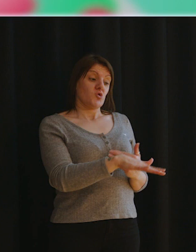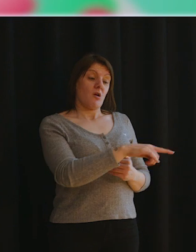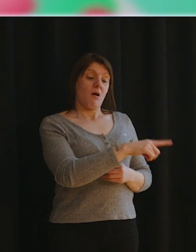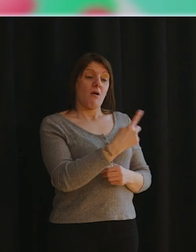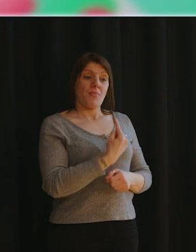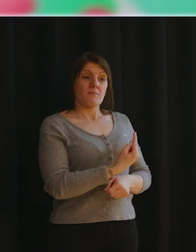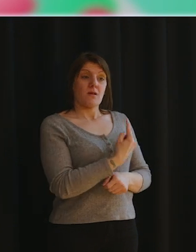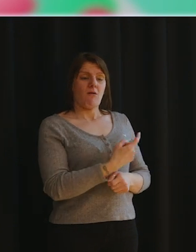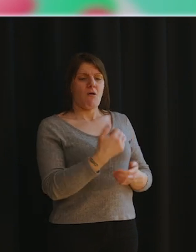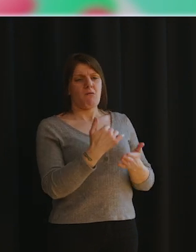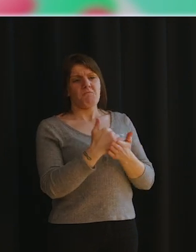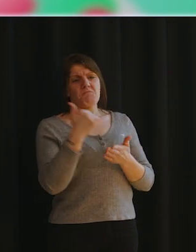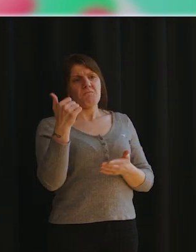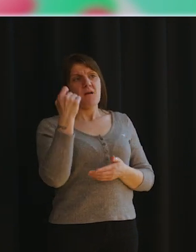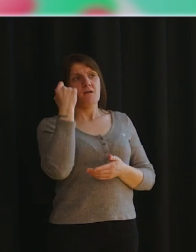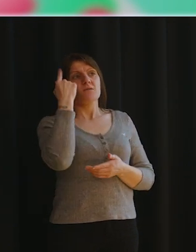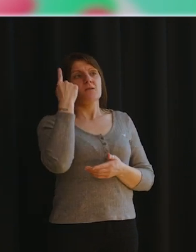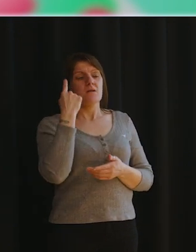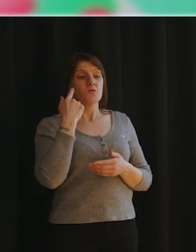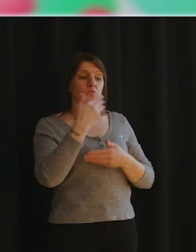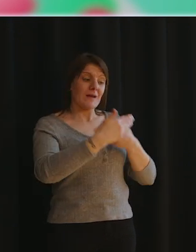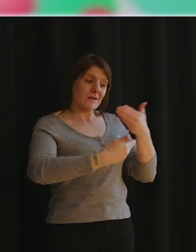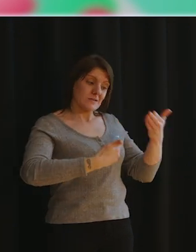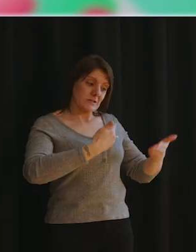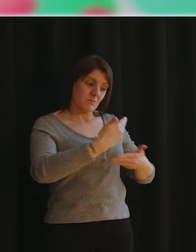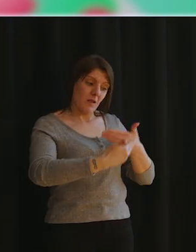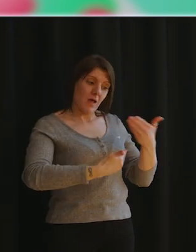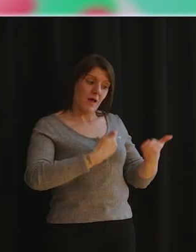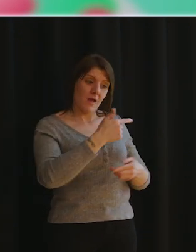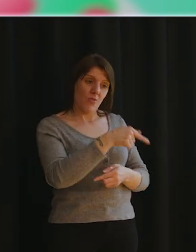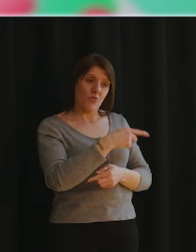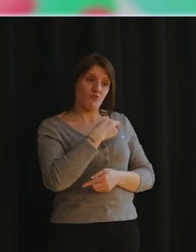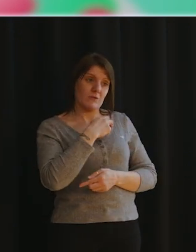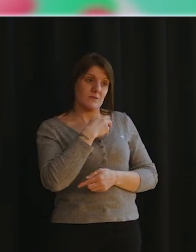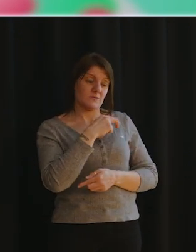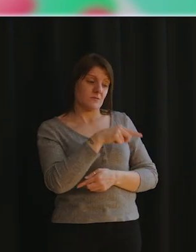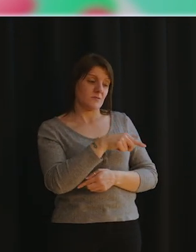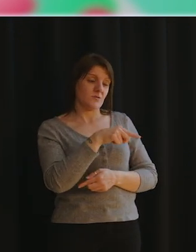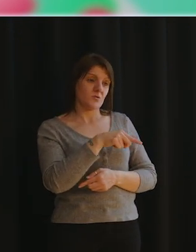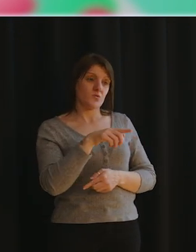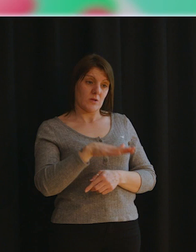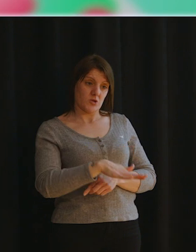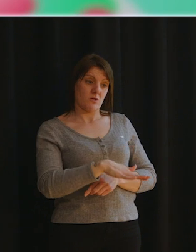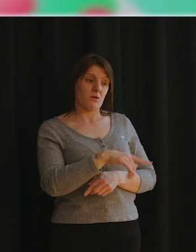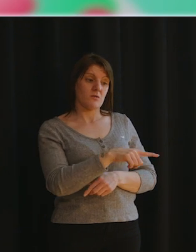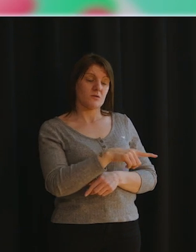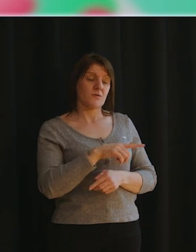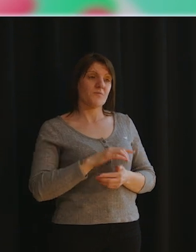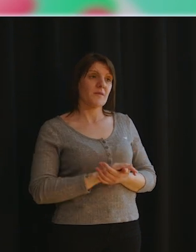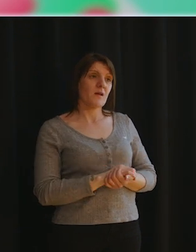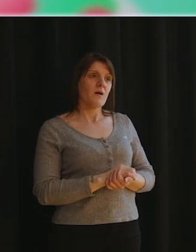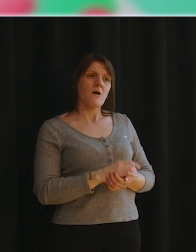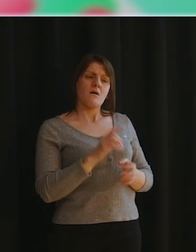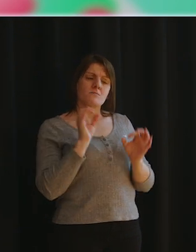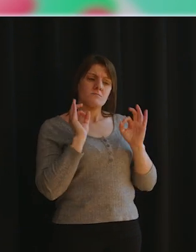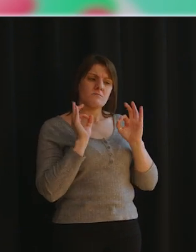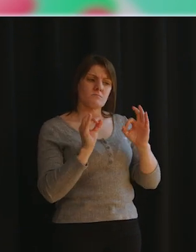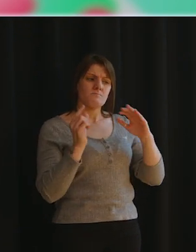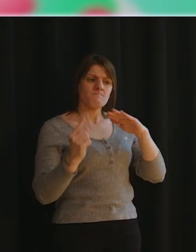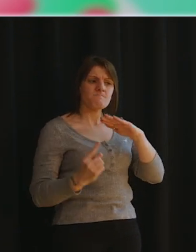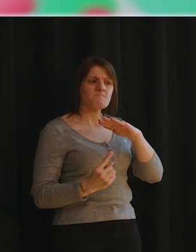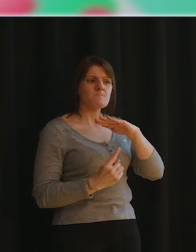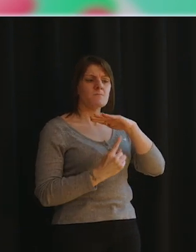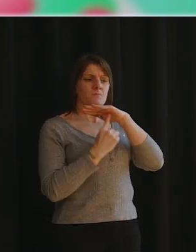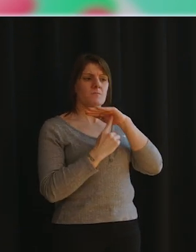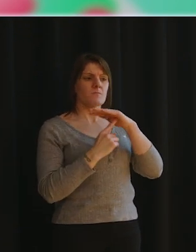idea to explain the reasons behind it. Okay? It's vital when you're picking